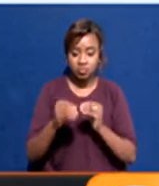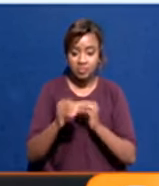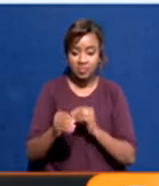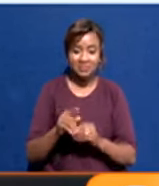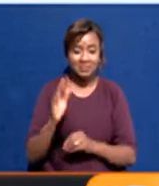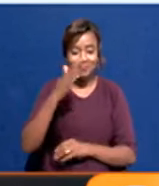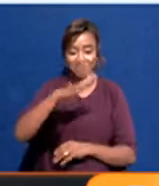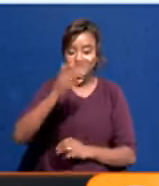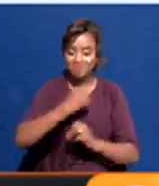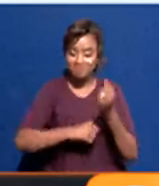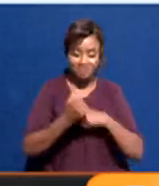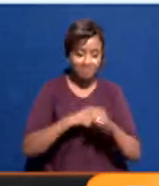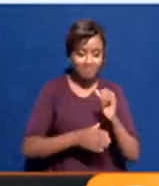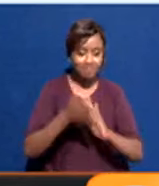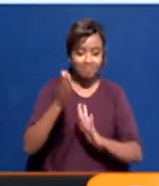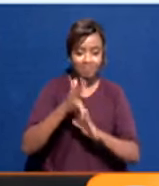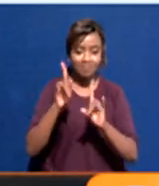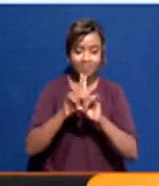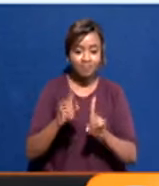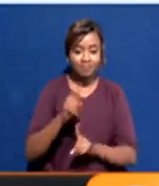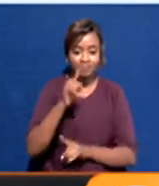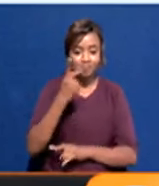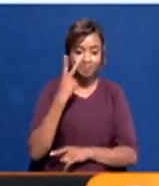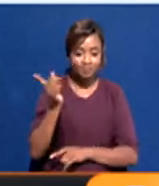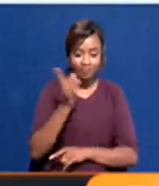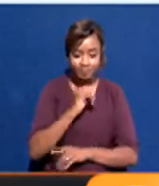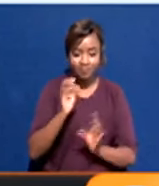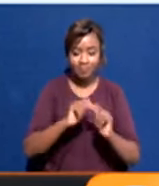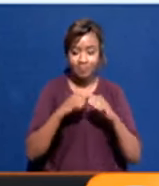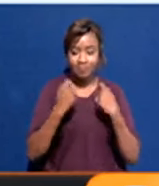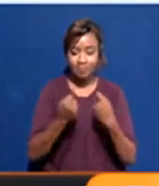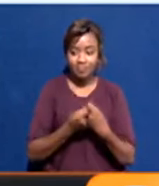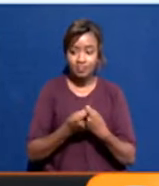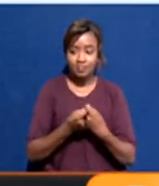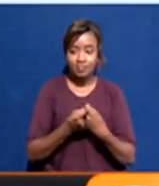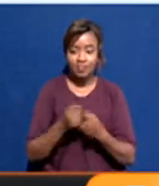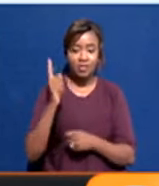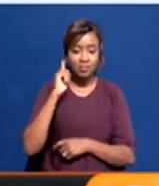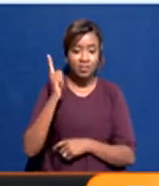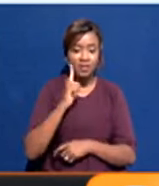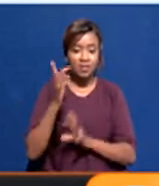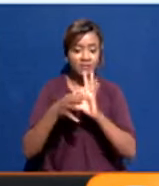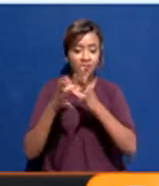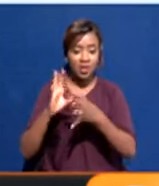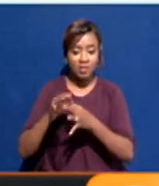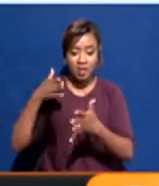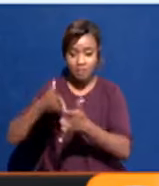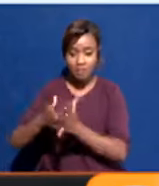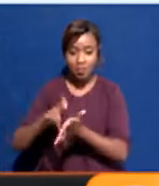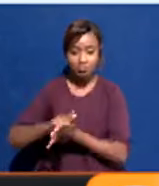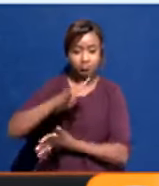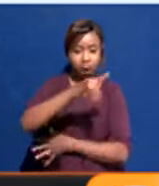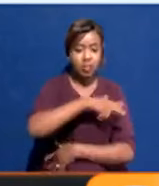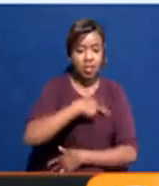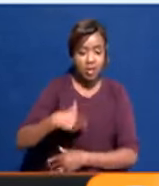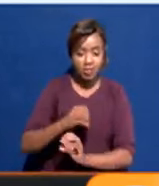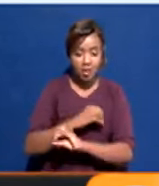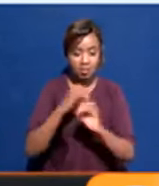In fact, you have seen even on media, a team like Deaf Olympia denied visa to go to Denmark, and we